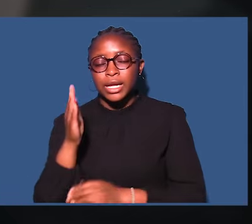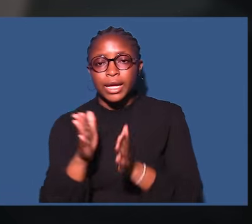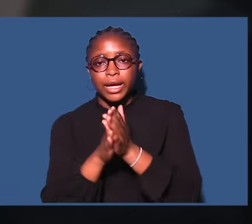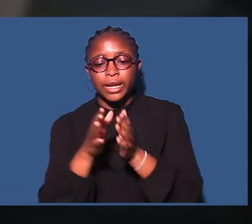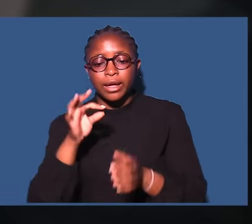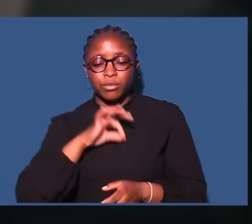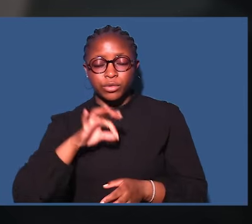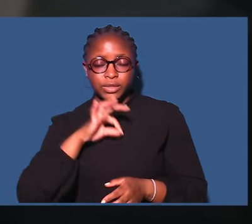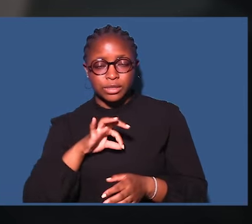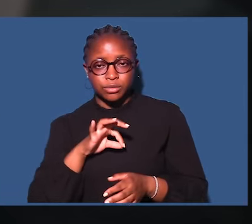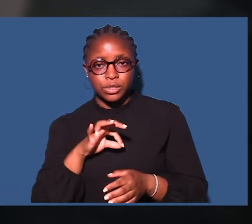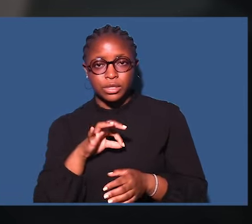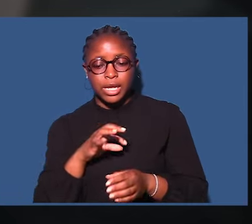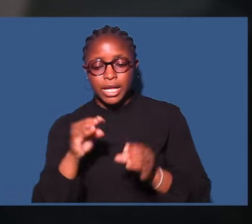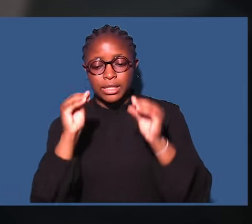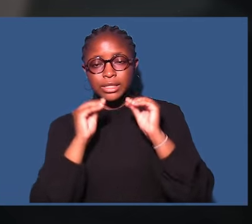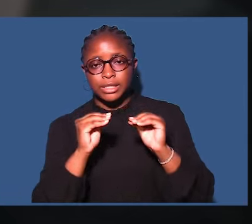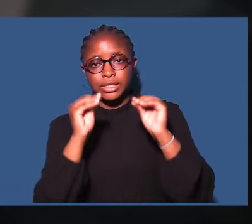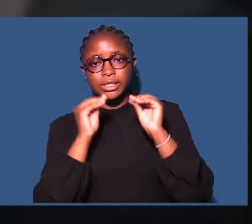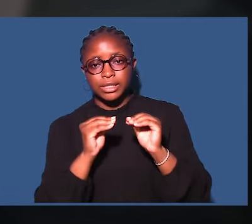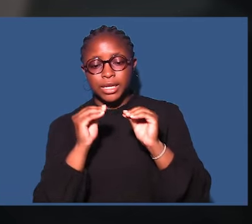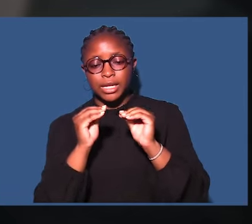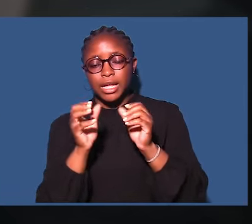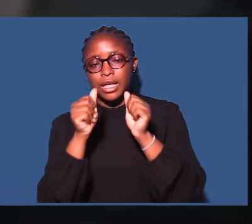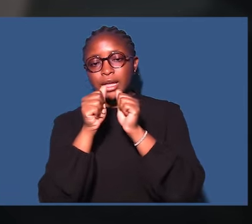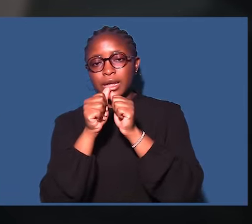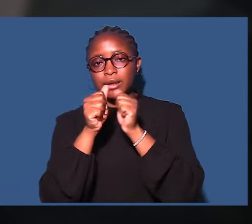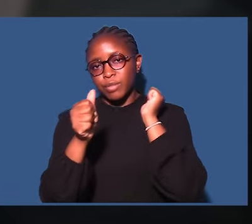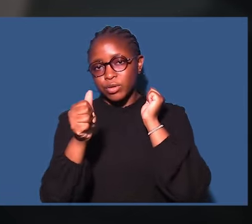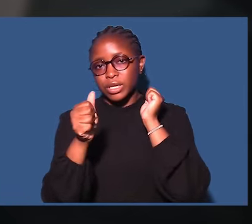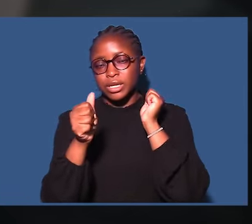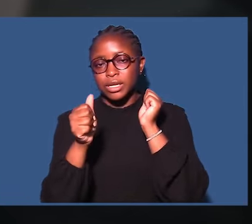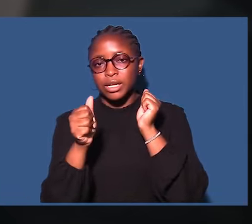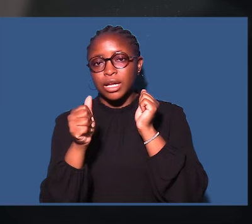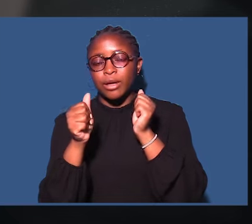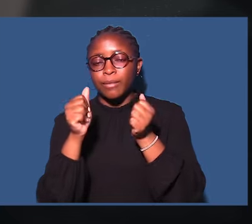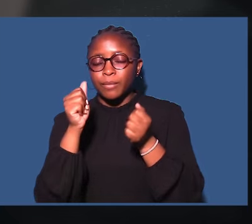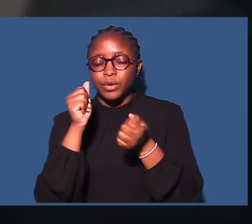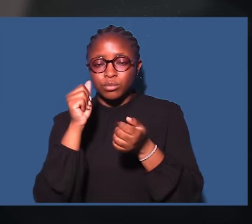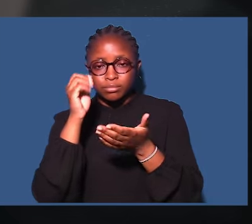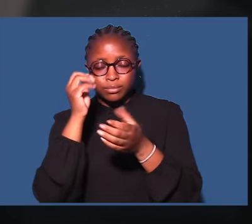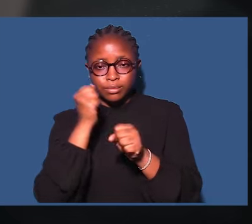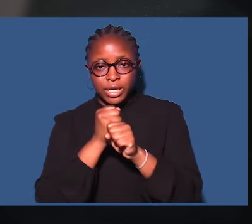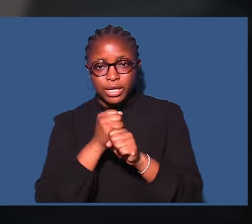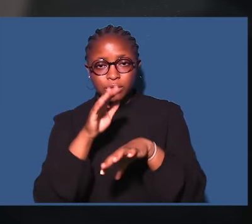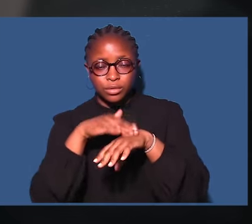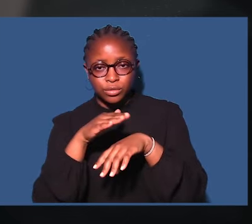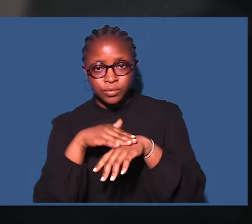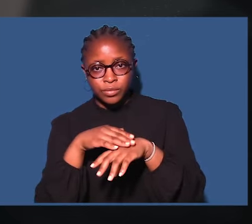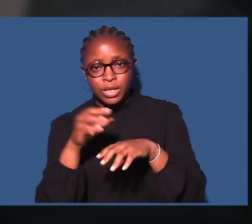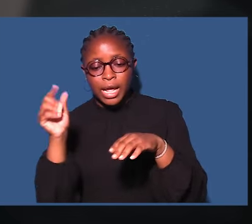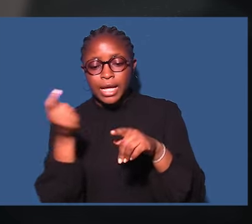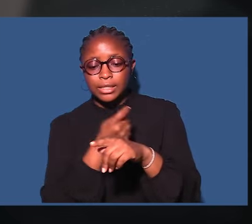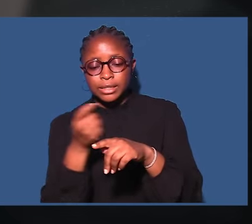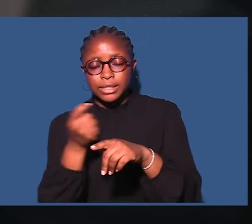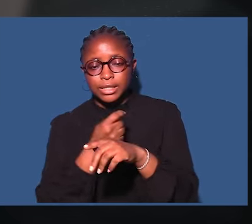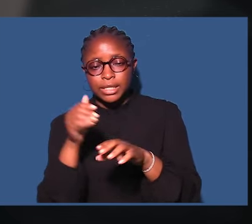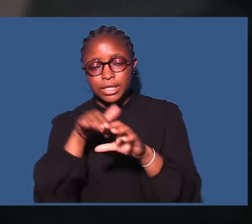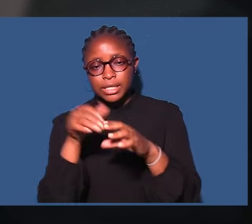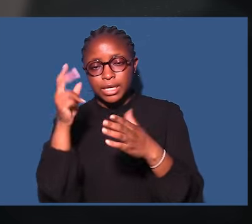for teaching, for rebuking, for correcting, for training in